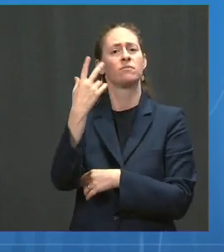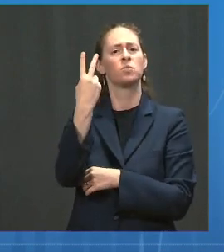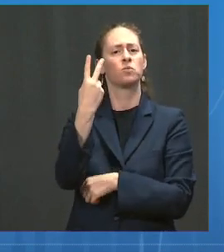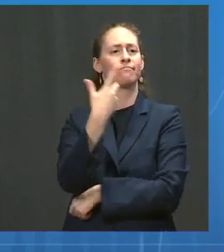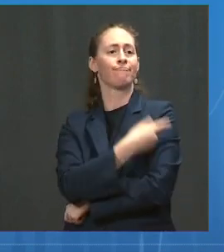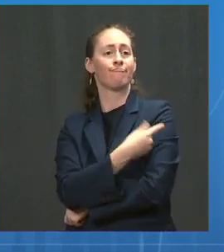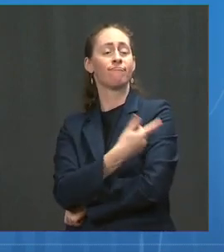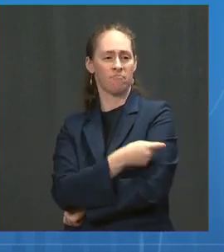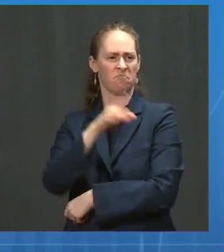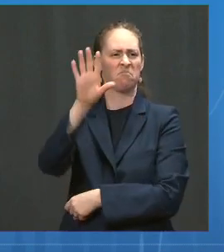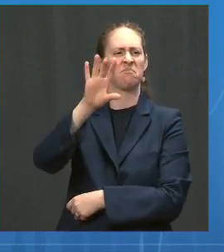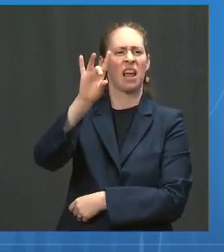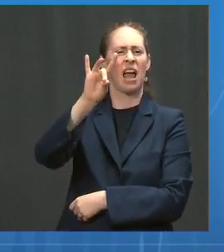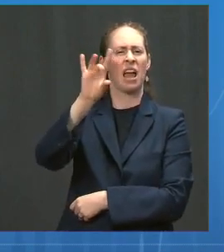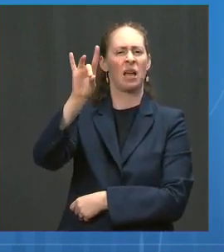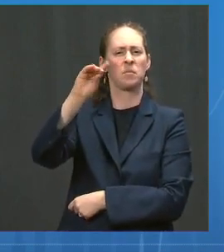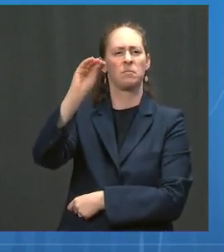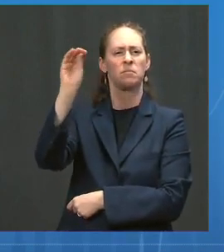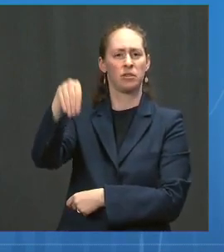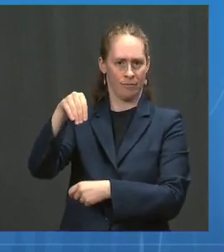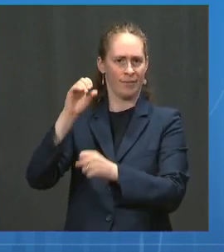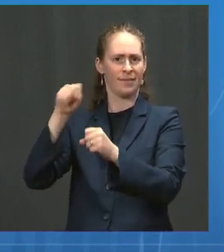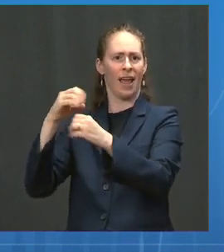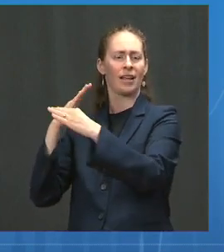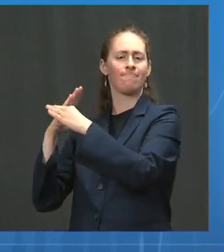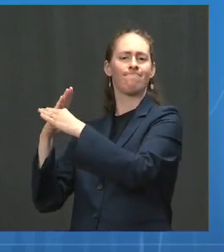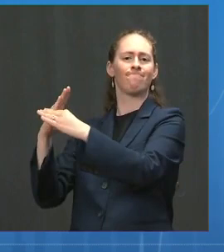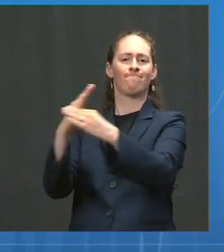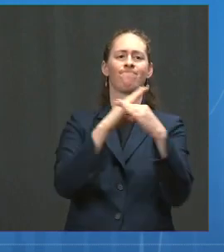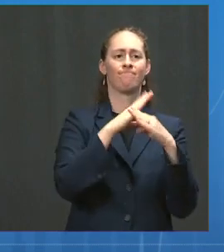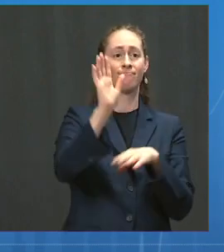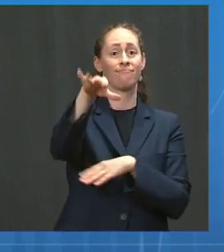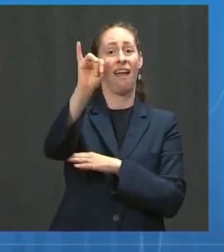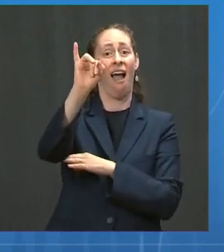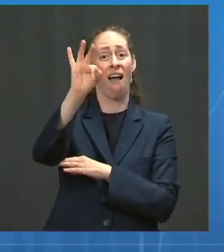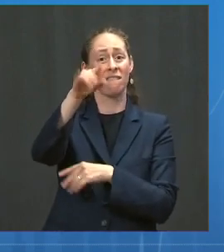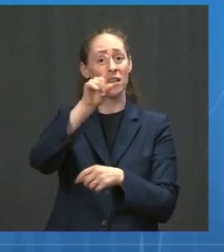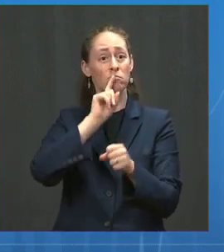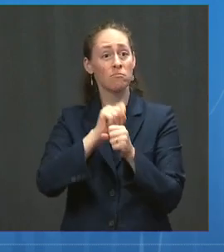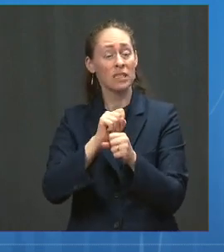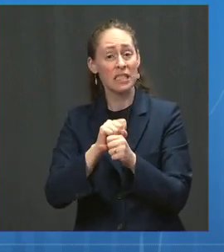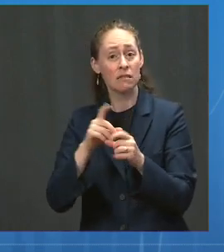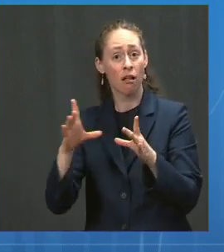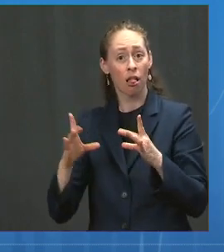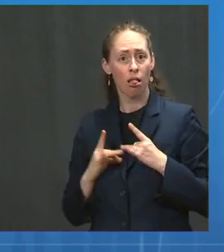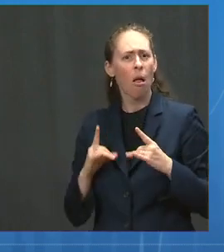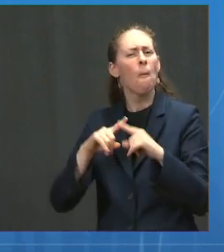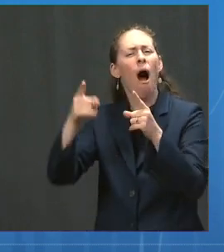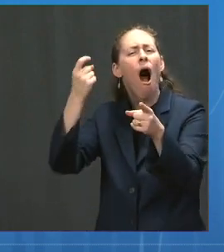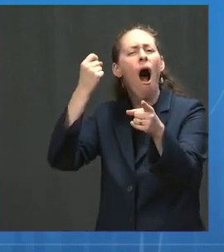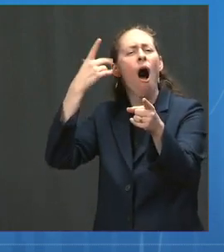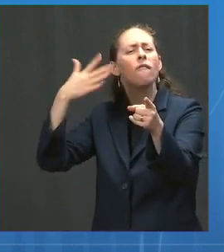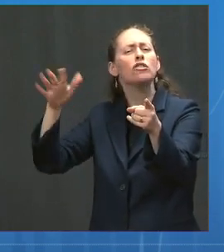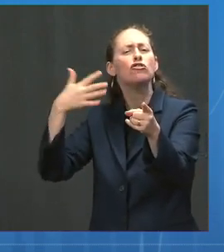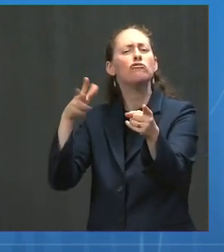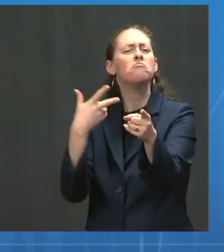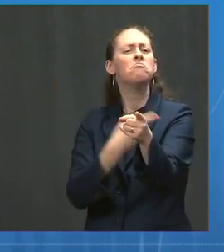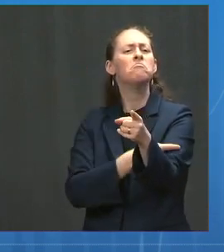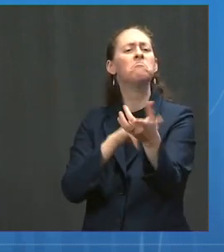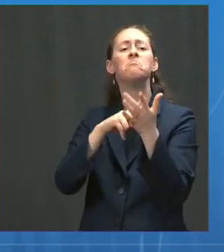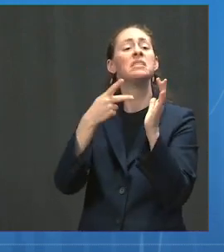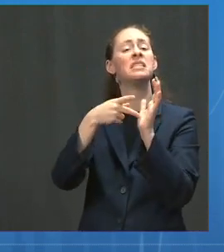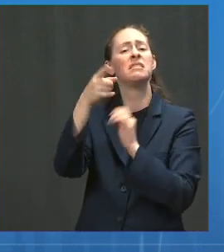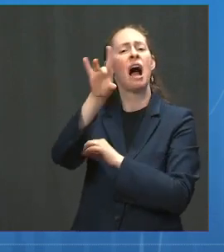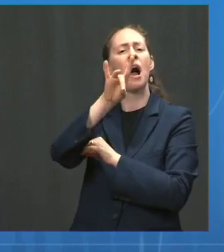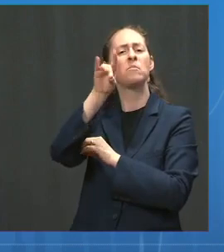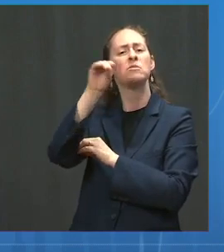symptomatic COVID-19 infection with the Delta variant. So breakthrough infections in fully vaccinated people are the exception, not